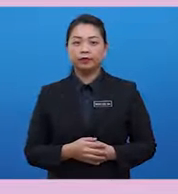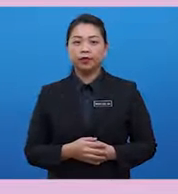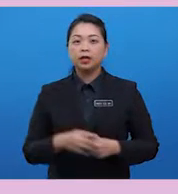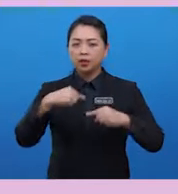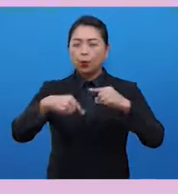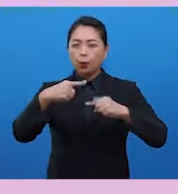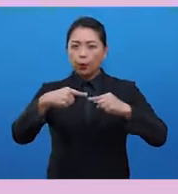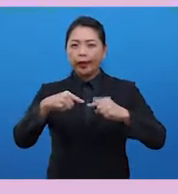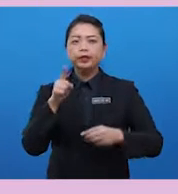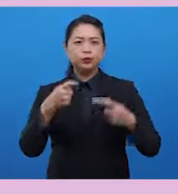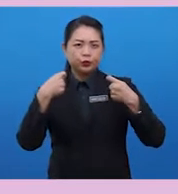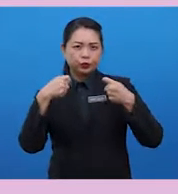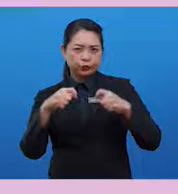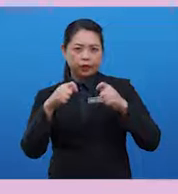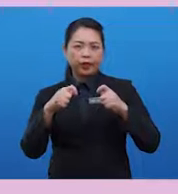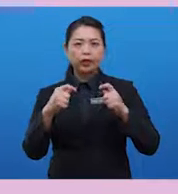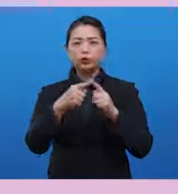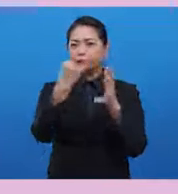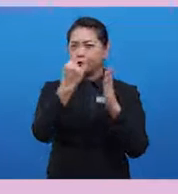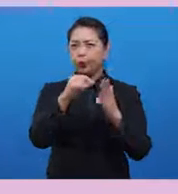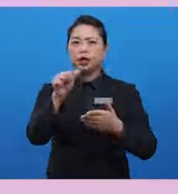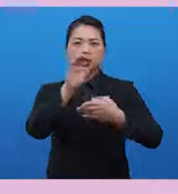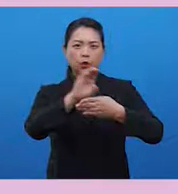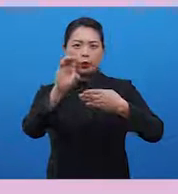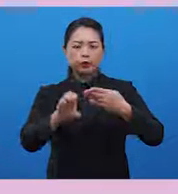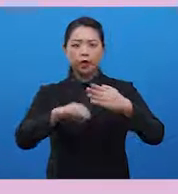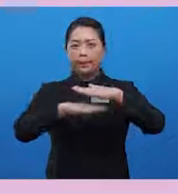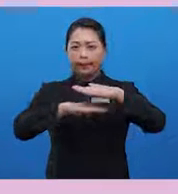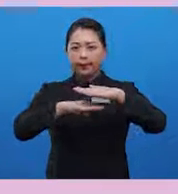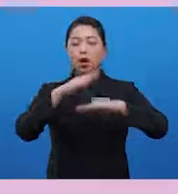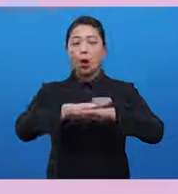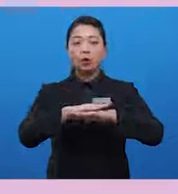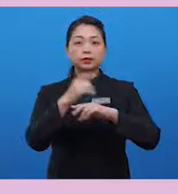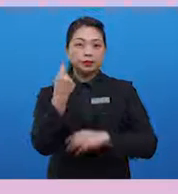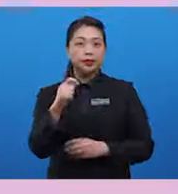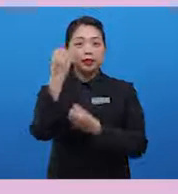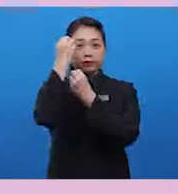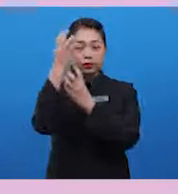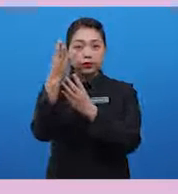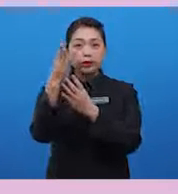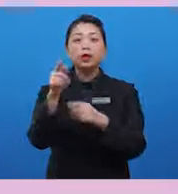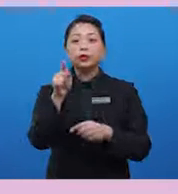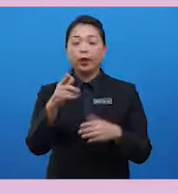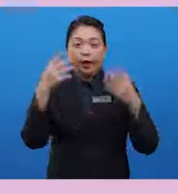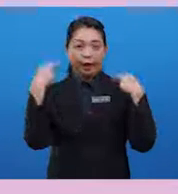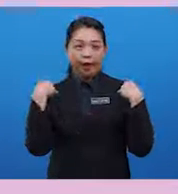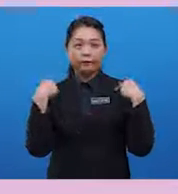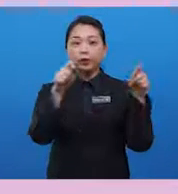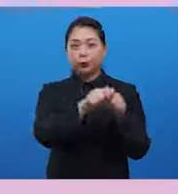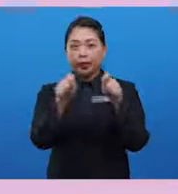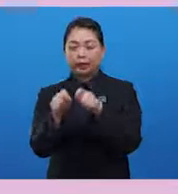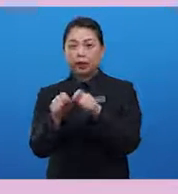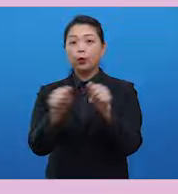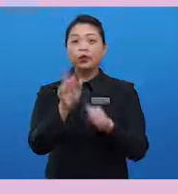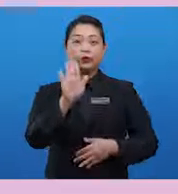when you try to draw a conclusion based on the information that you have together with your